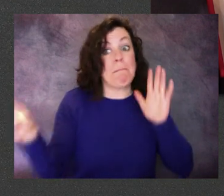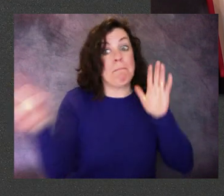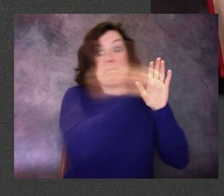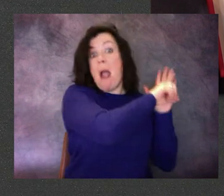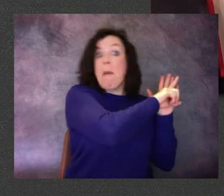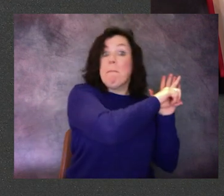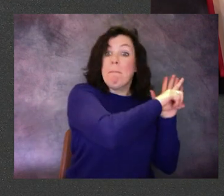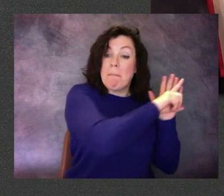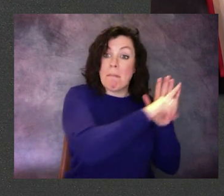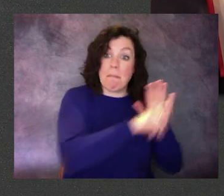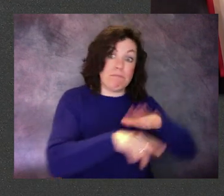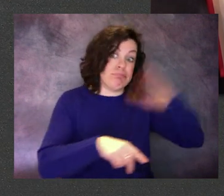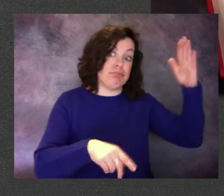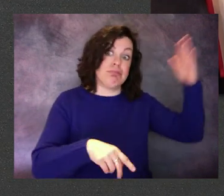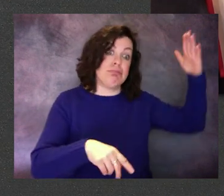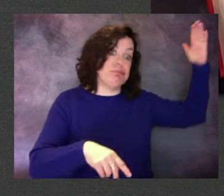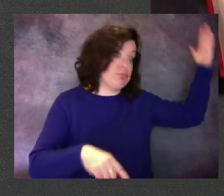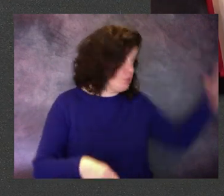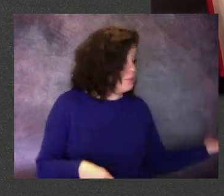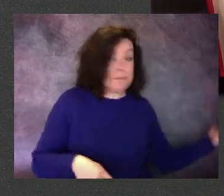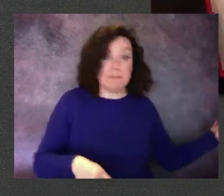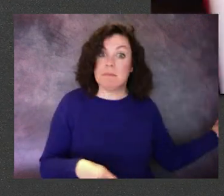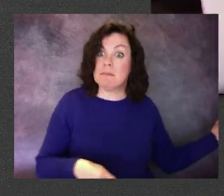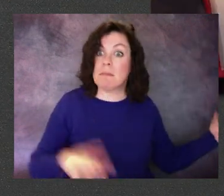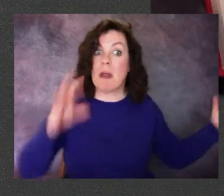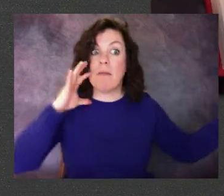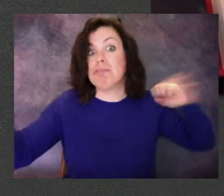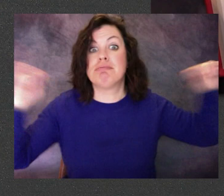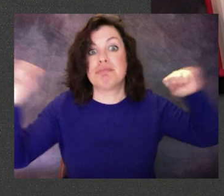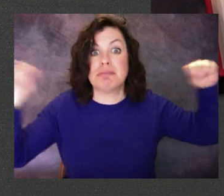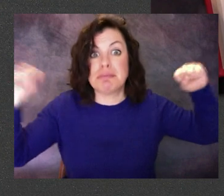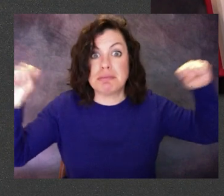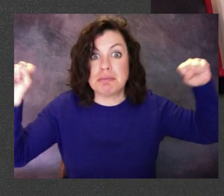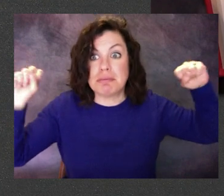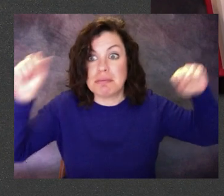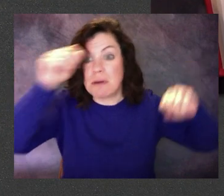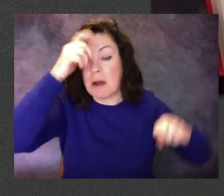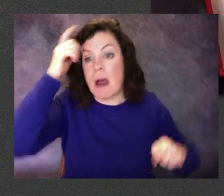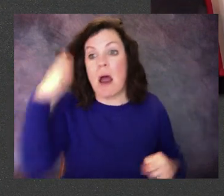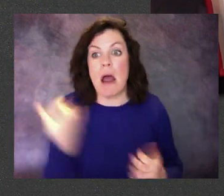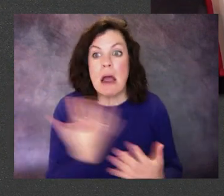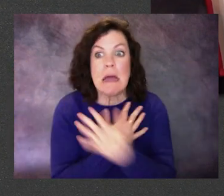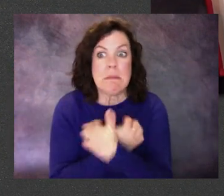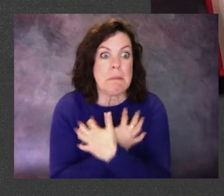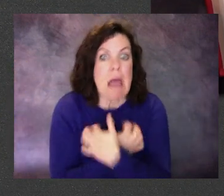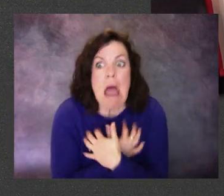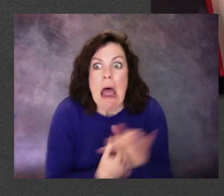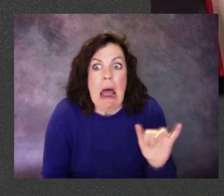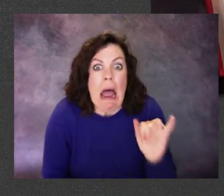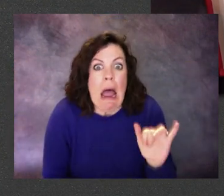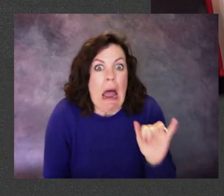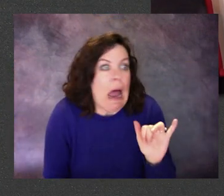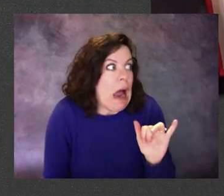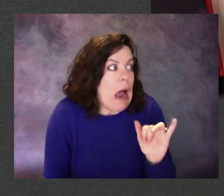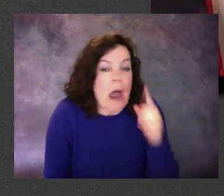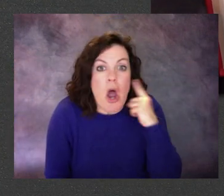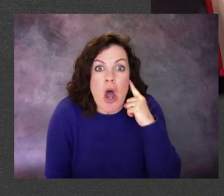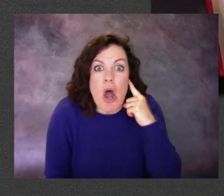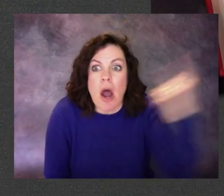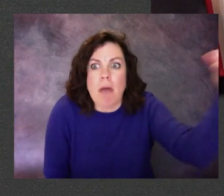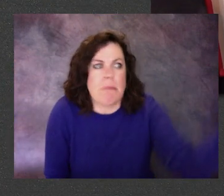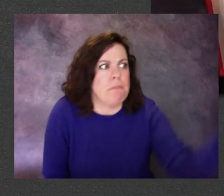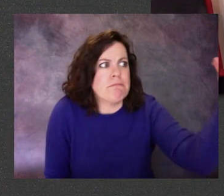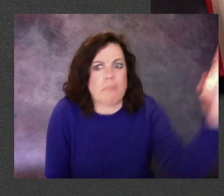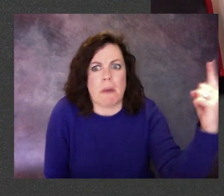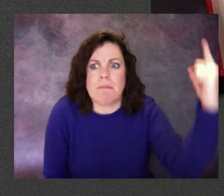bang, into a tall floor lamp. Over it fell with a crash. Corduroy didn't know it, but there was someone else awake in the store.